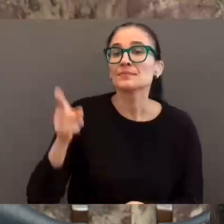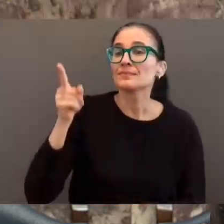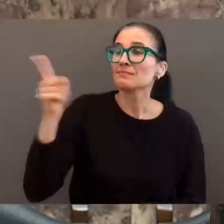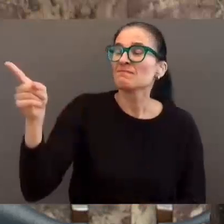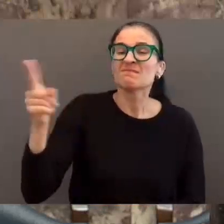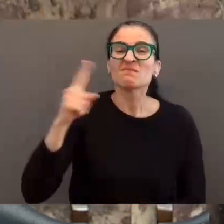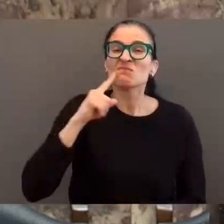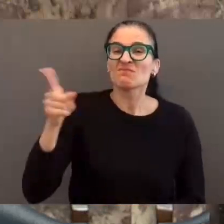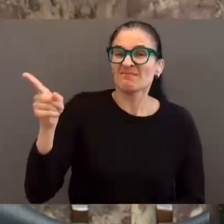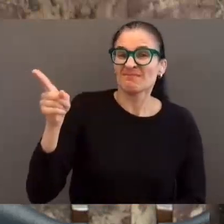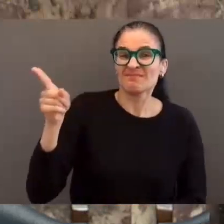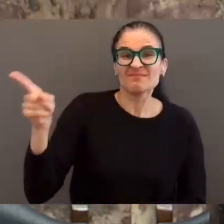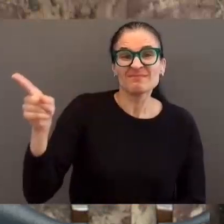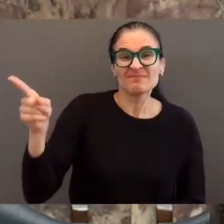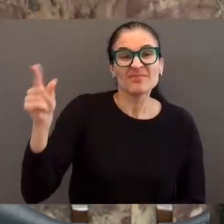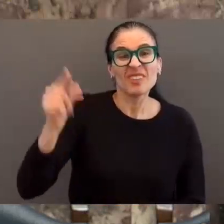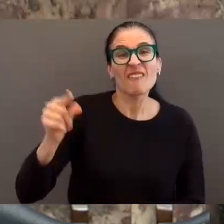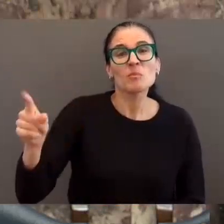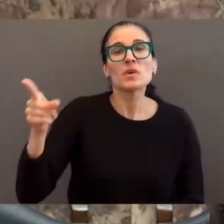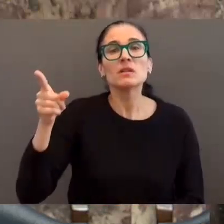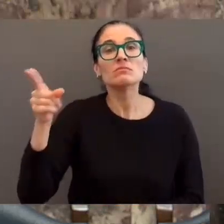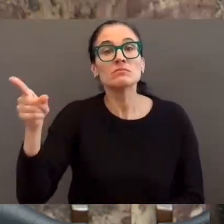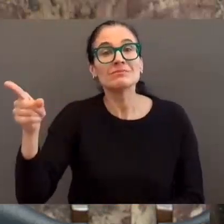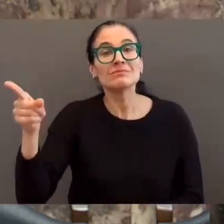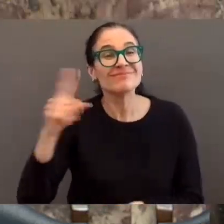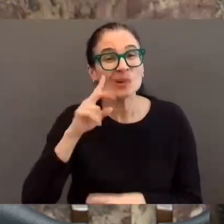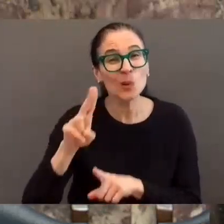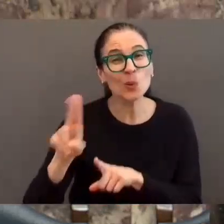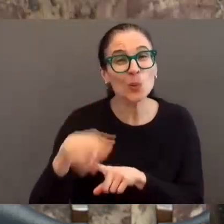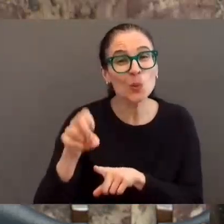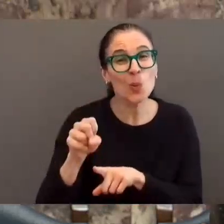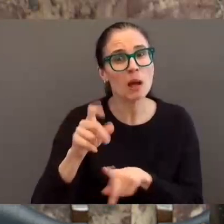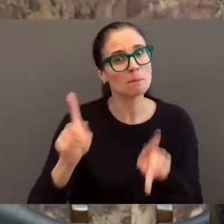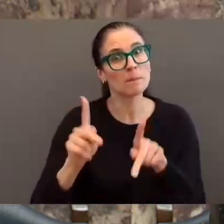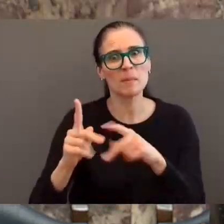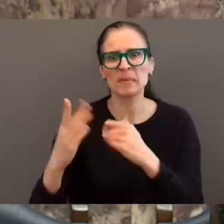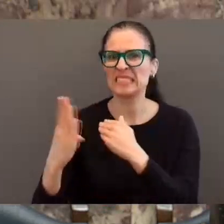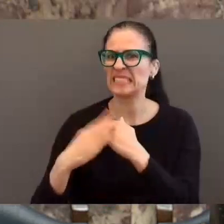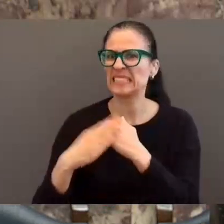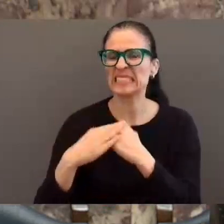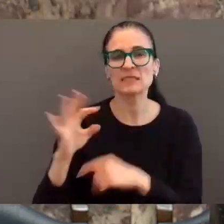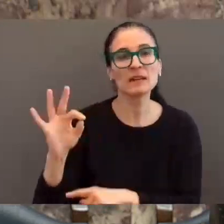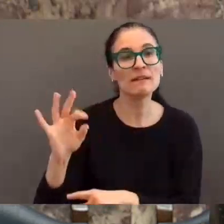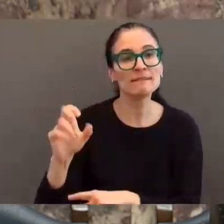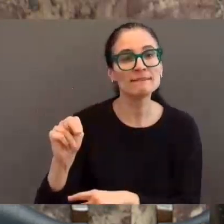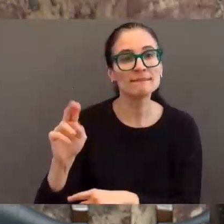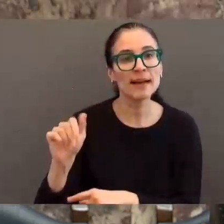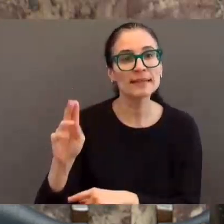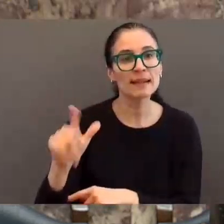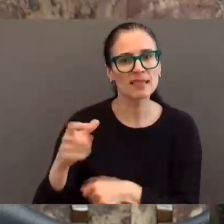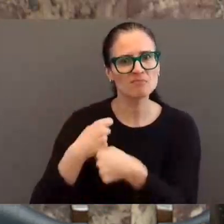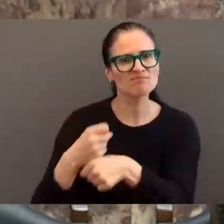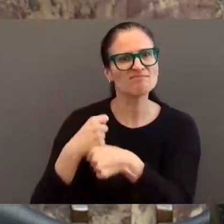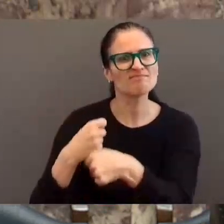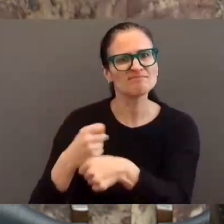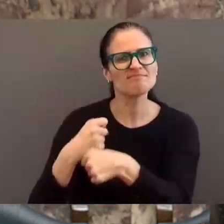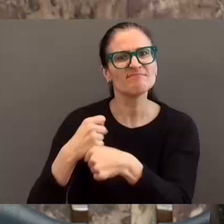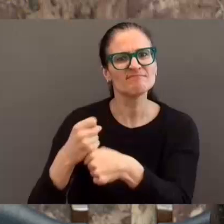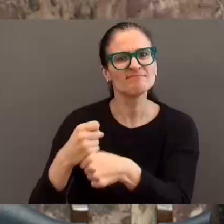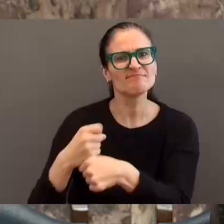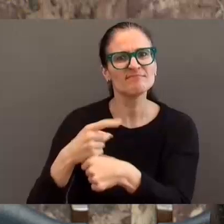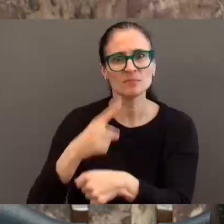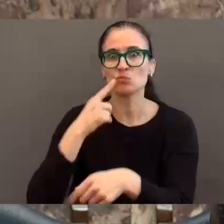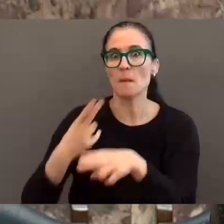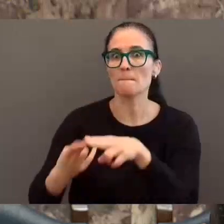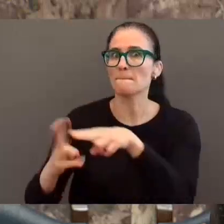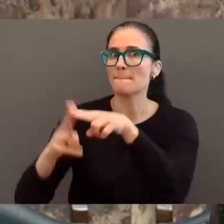officials about fentanyl production in British Columbia, calling it trade war rhetoric. But Canada's own intelligence reports